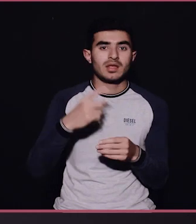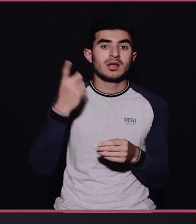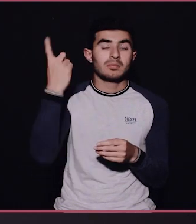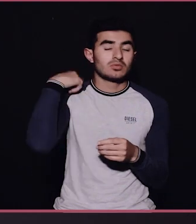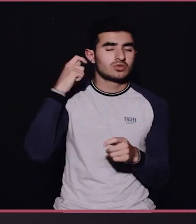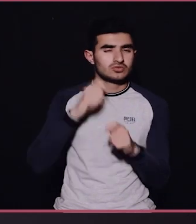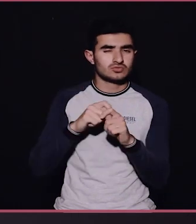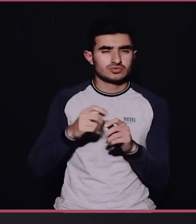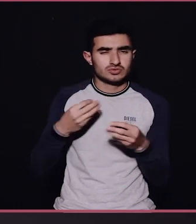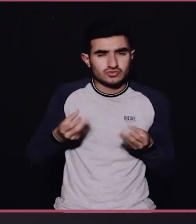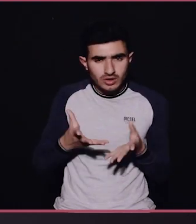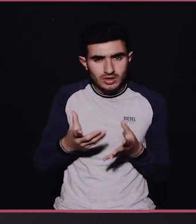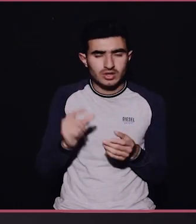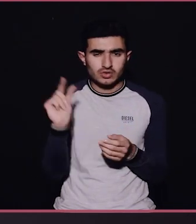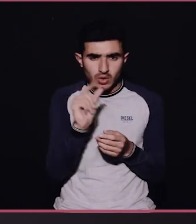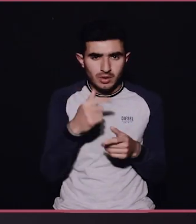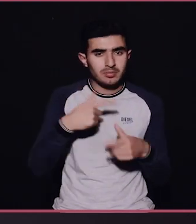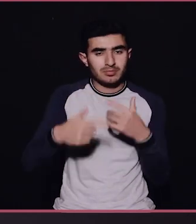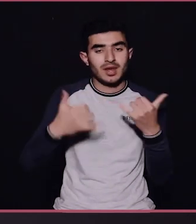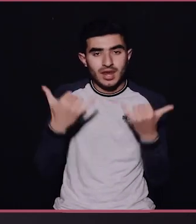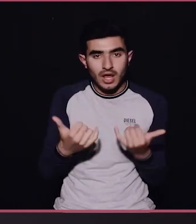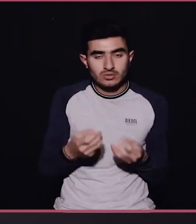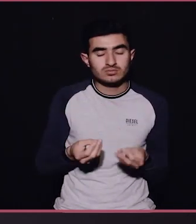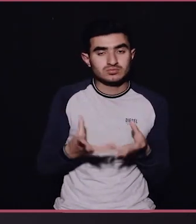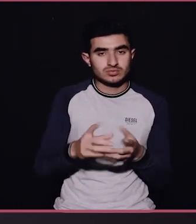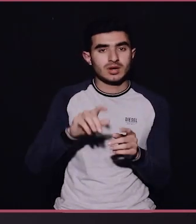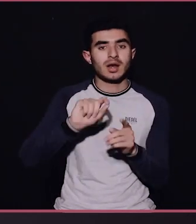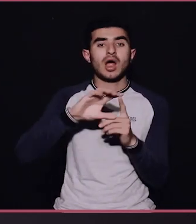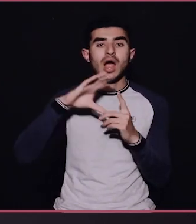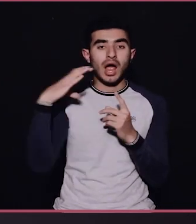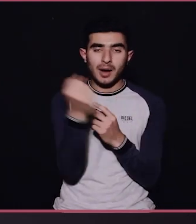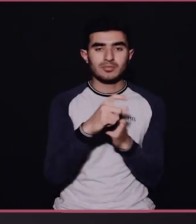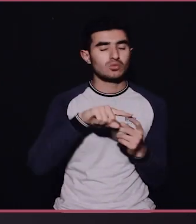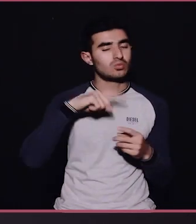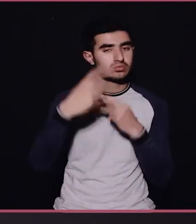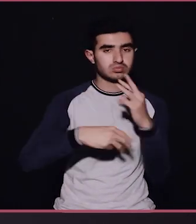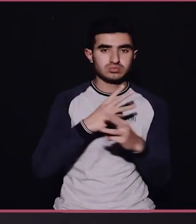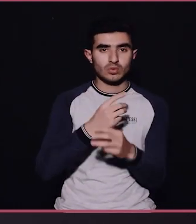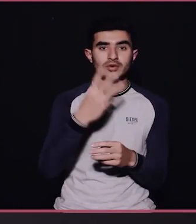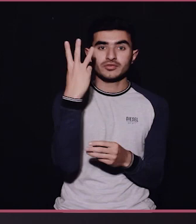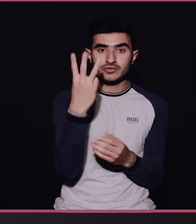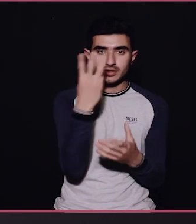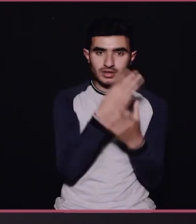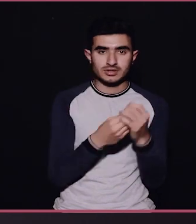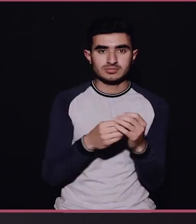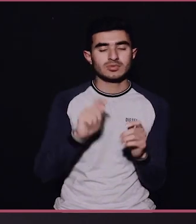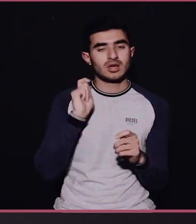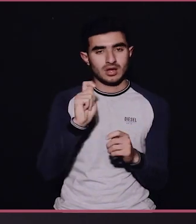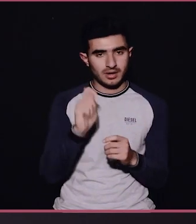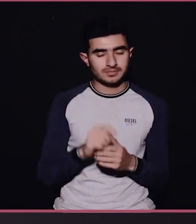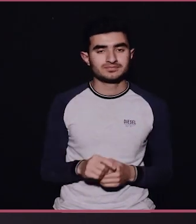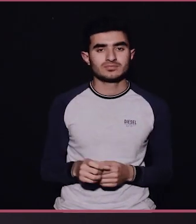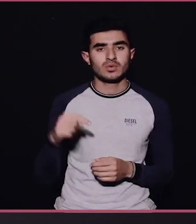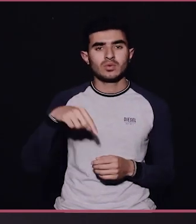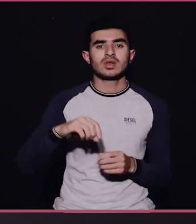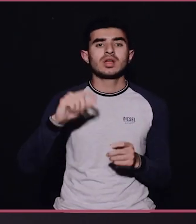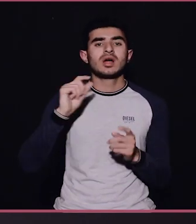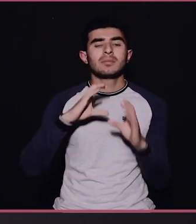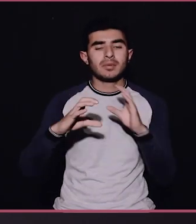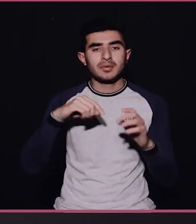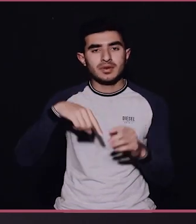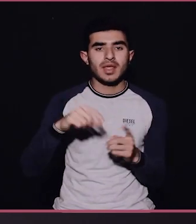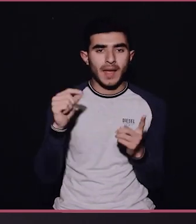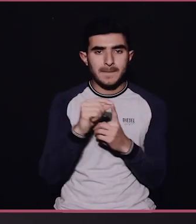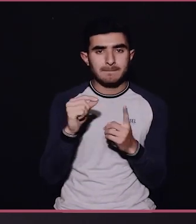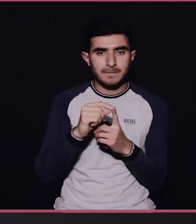coming from a single private label brand to today running a company that operates in 3 global marketplaces, I'll be talking about the current e-commerce landscape